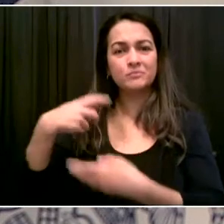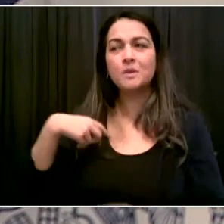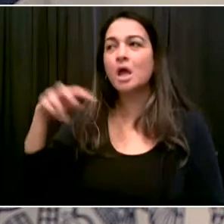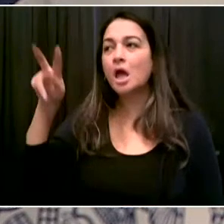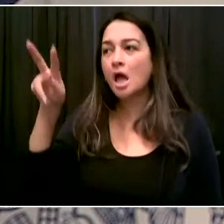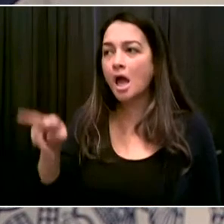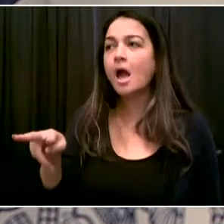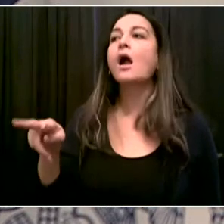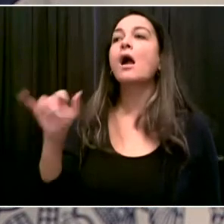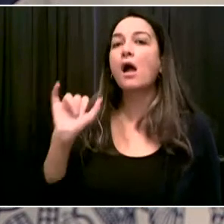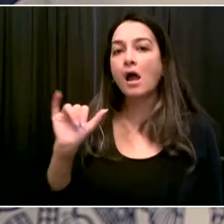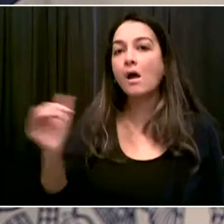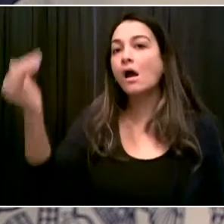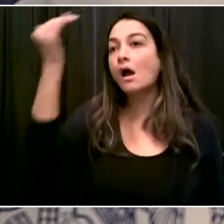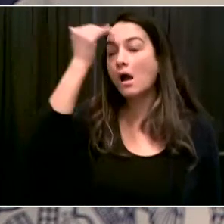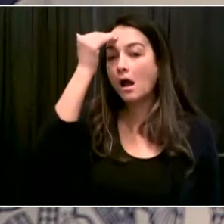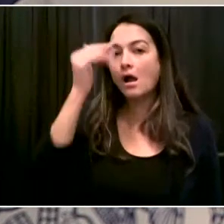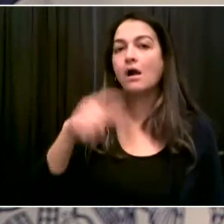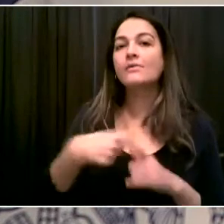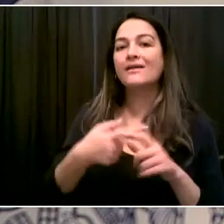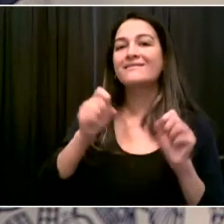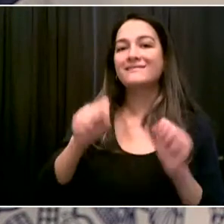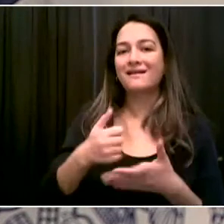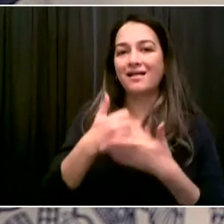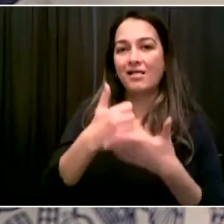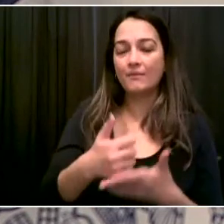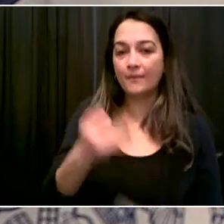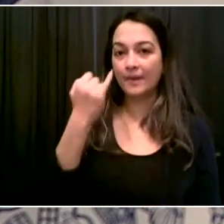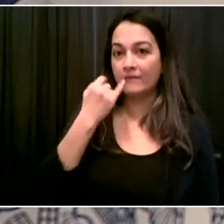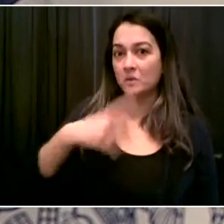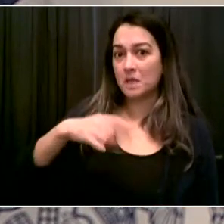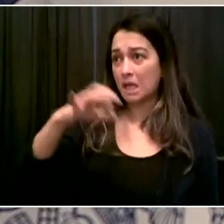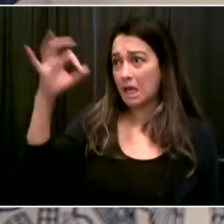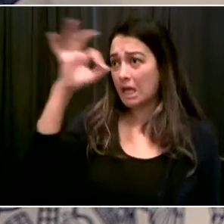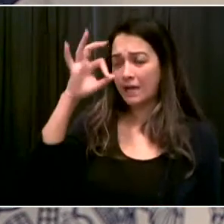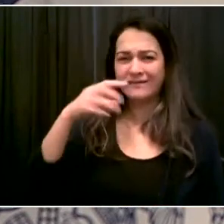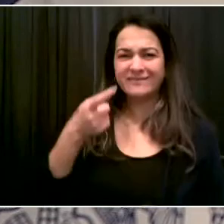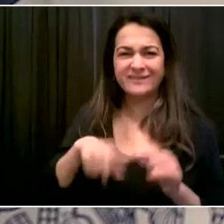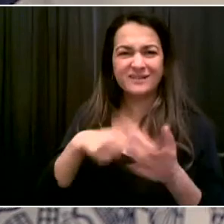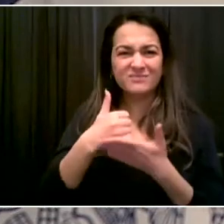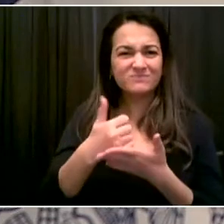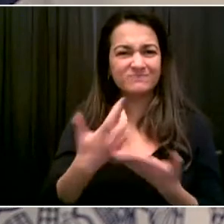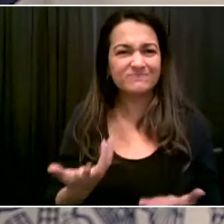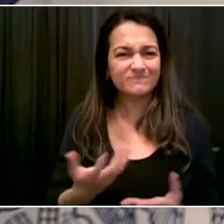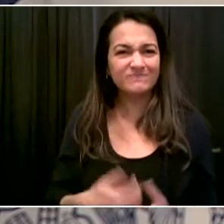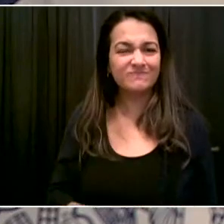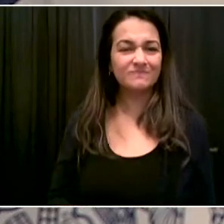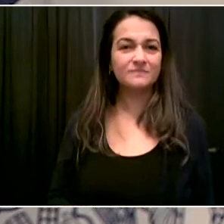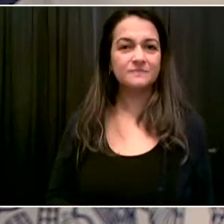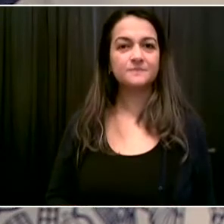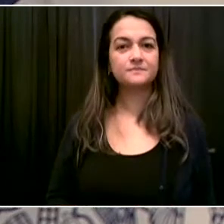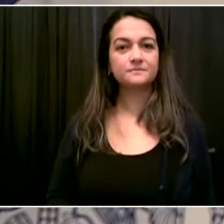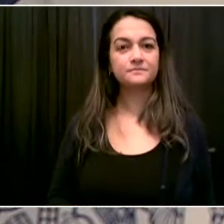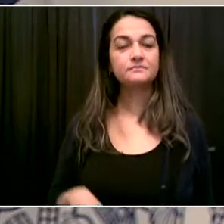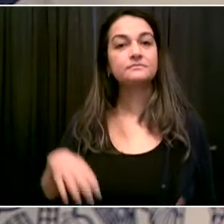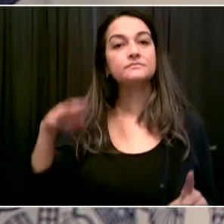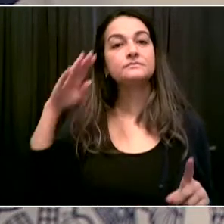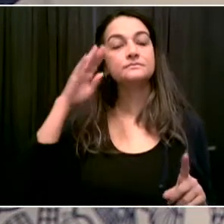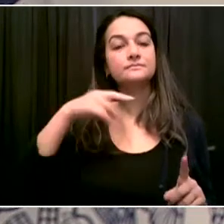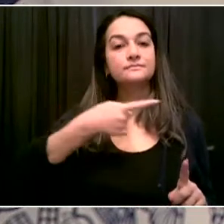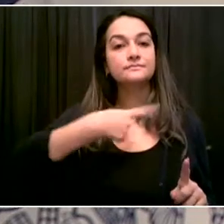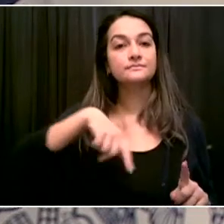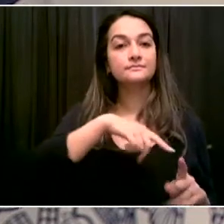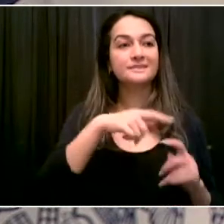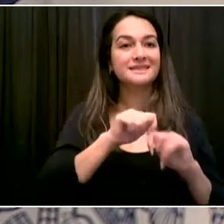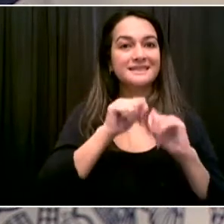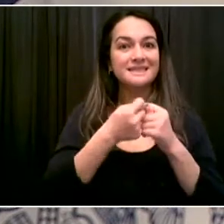time the right way. So I think what's been achieved here is to change the terms of engagement. We're